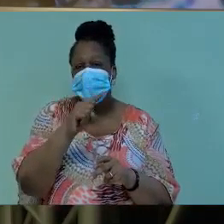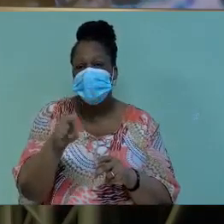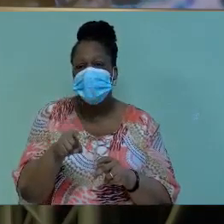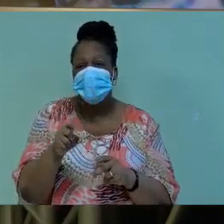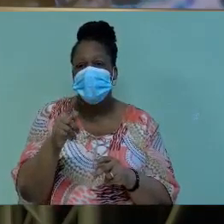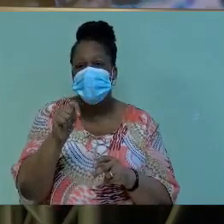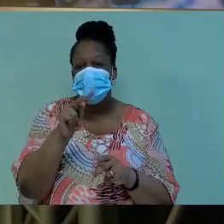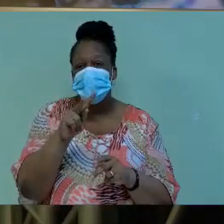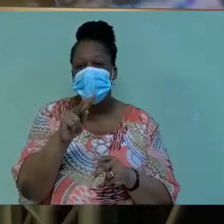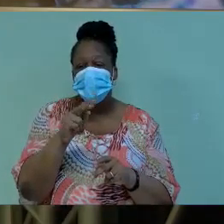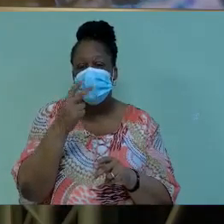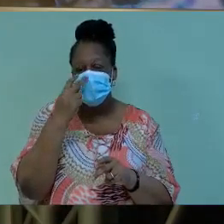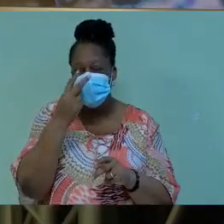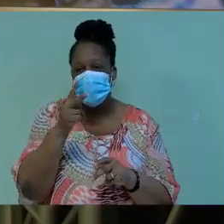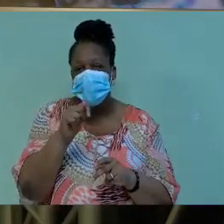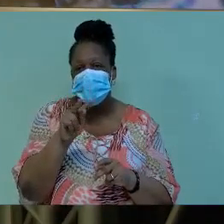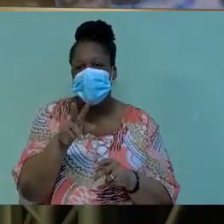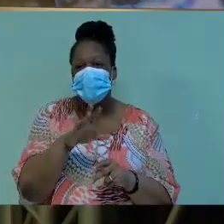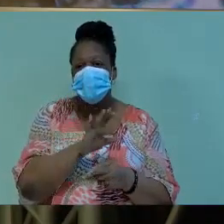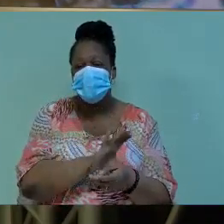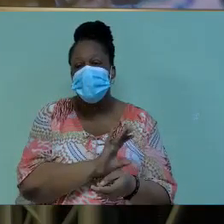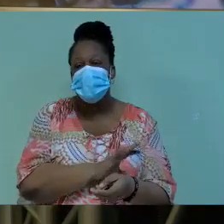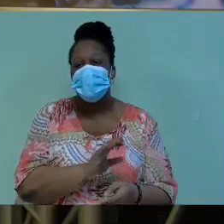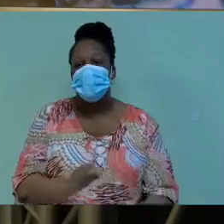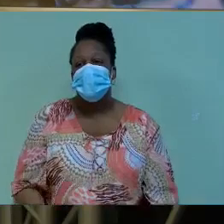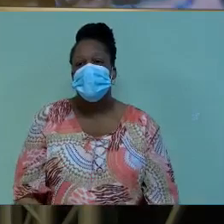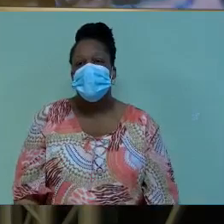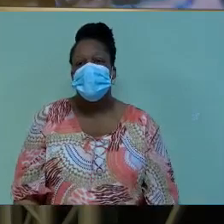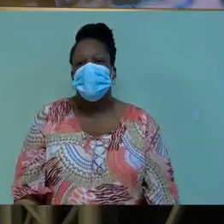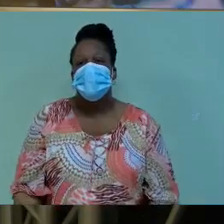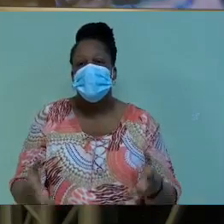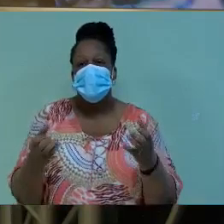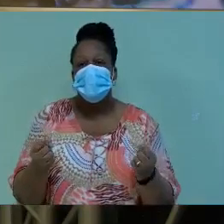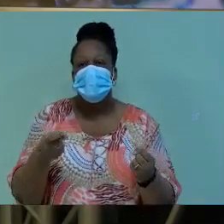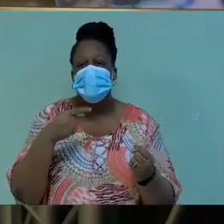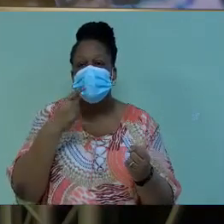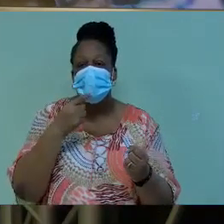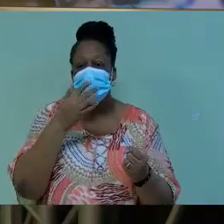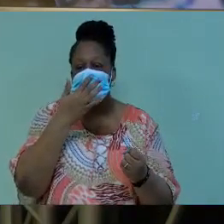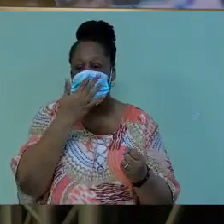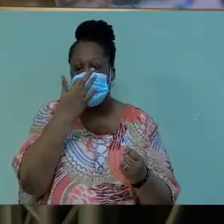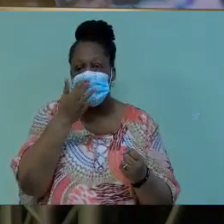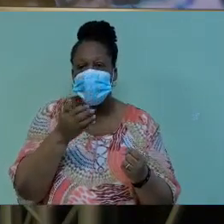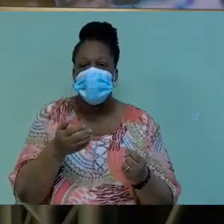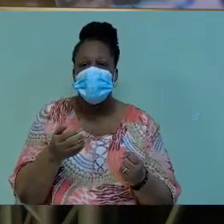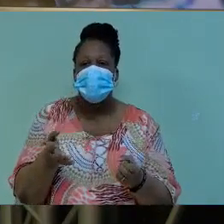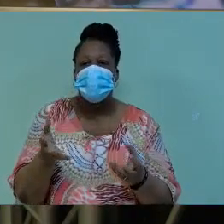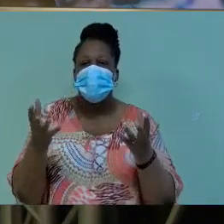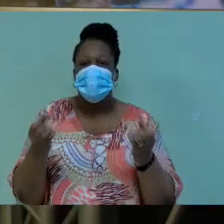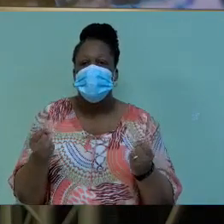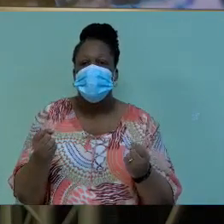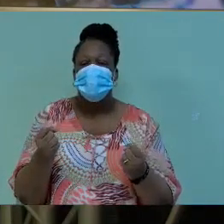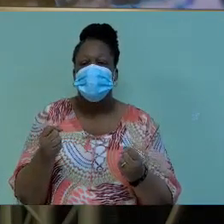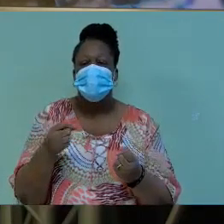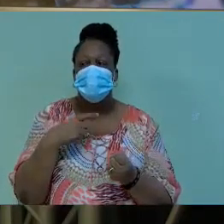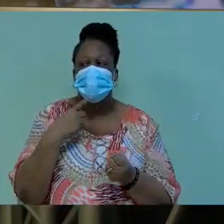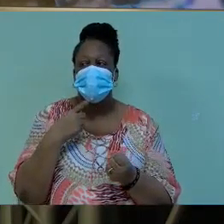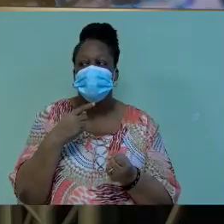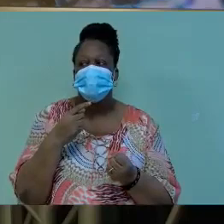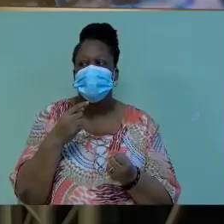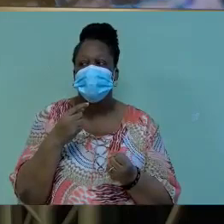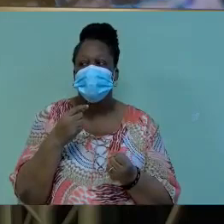TV, online media. I would just like to say that indeed it gives me great honor and